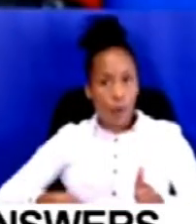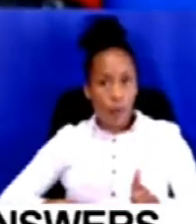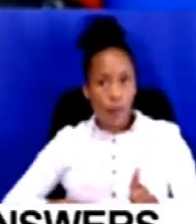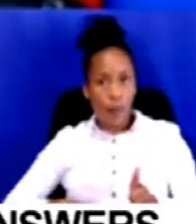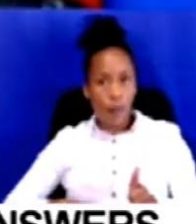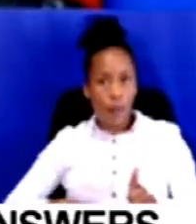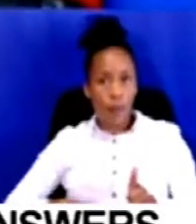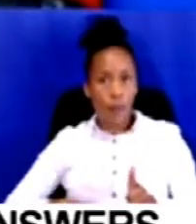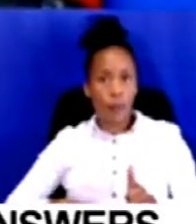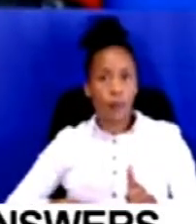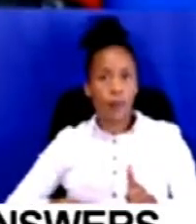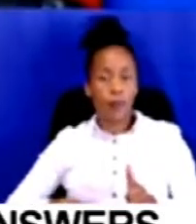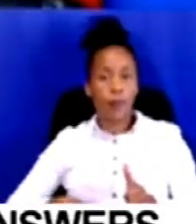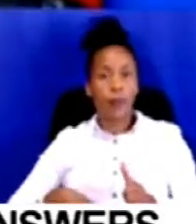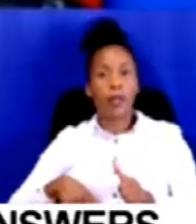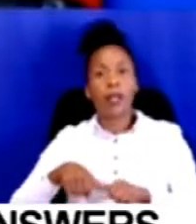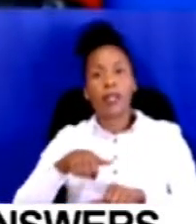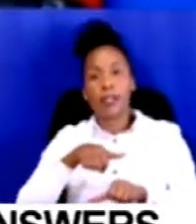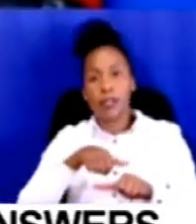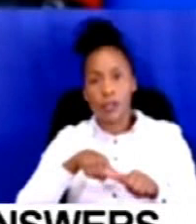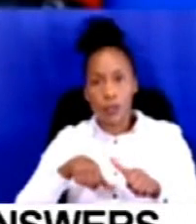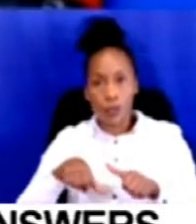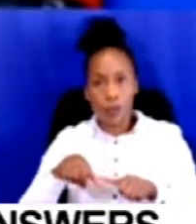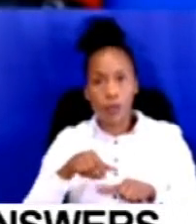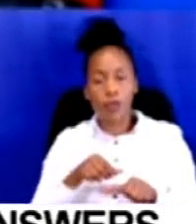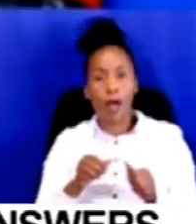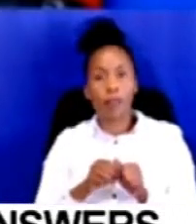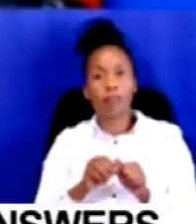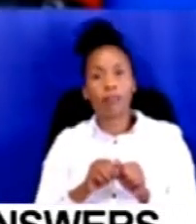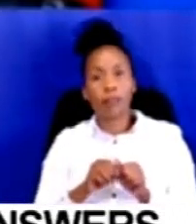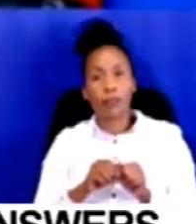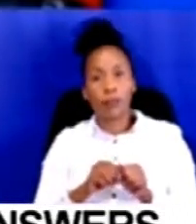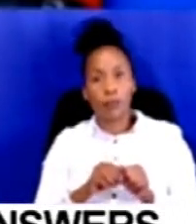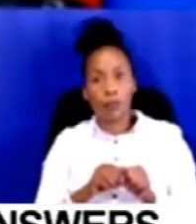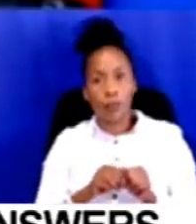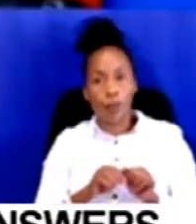a social contract to work with their freely elected representatives in order to